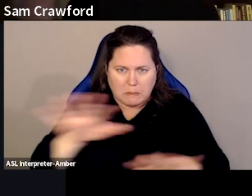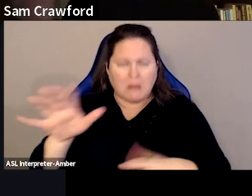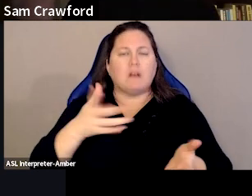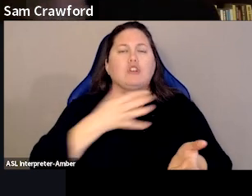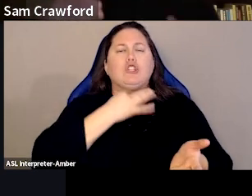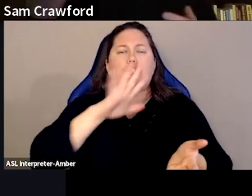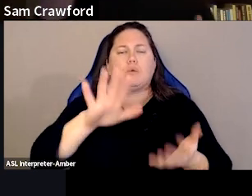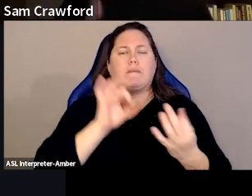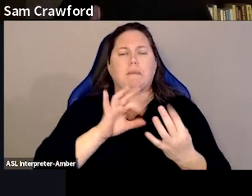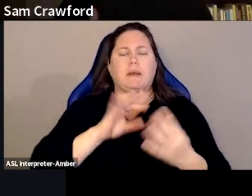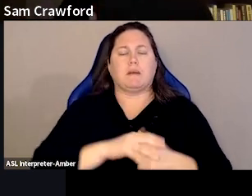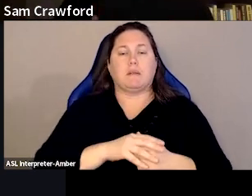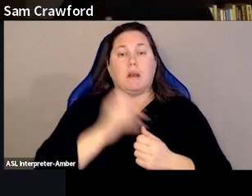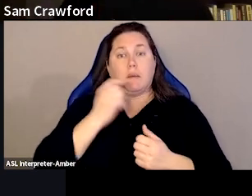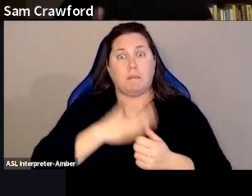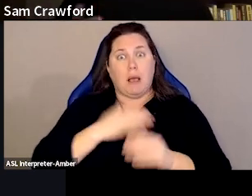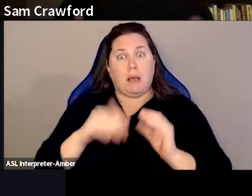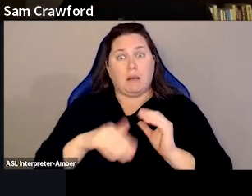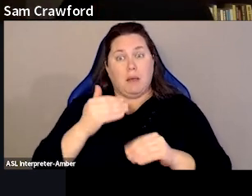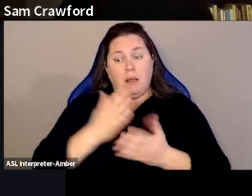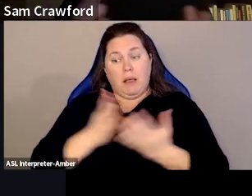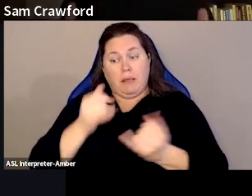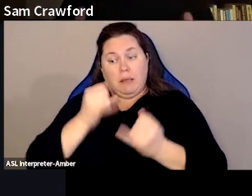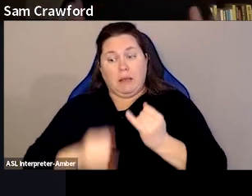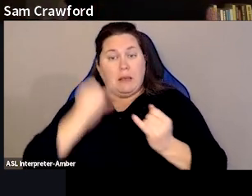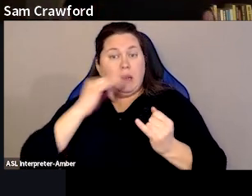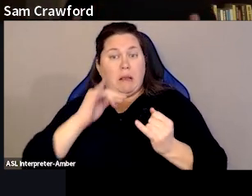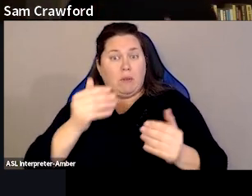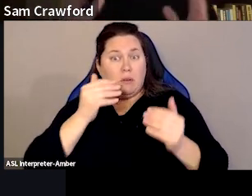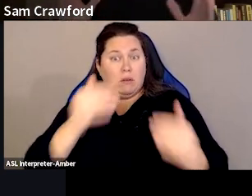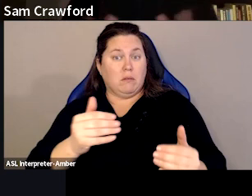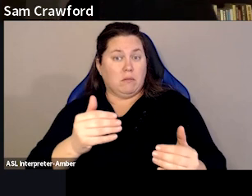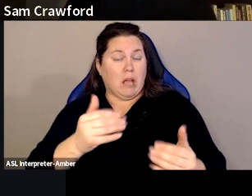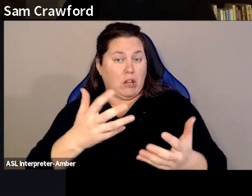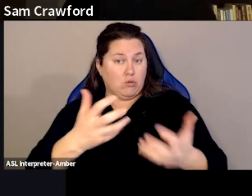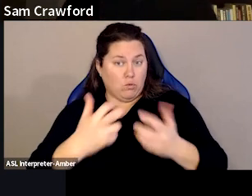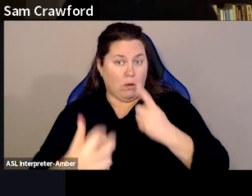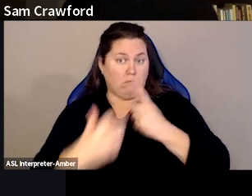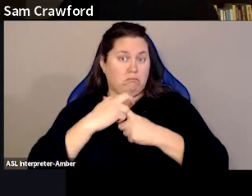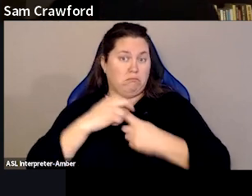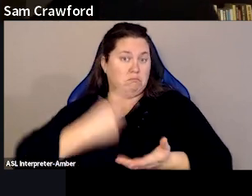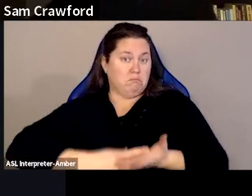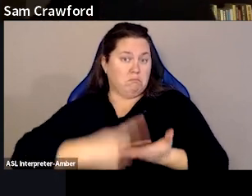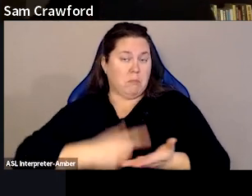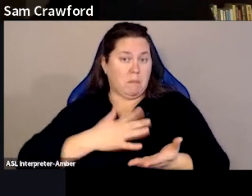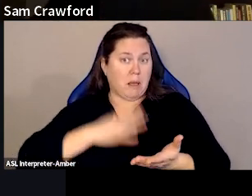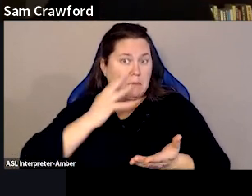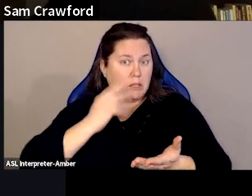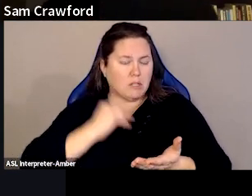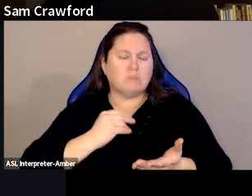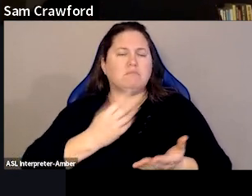the very end. If you do go forward and you want to talk to me about your experience, then drop me a line and I'd love to hear about